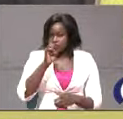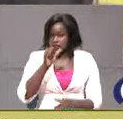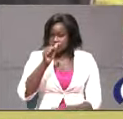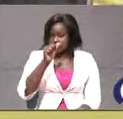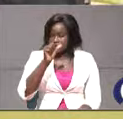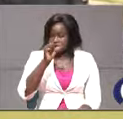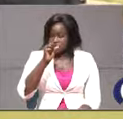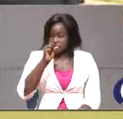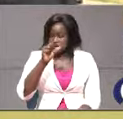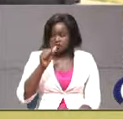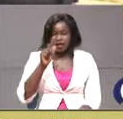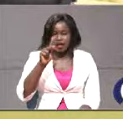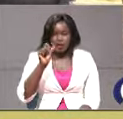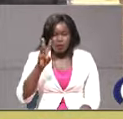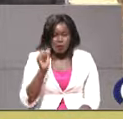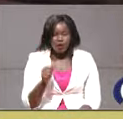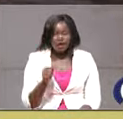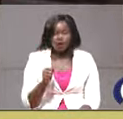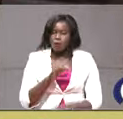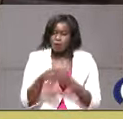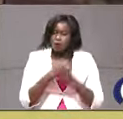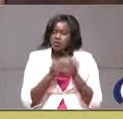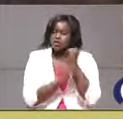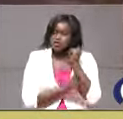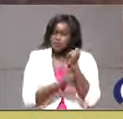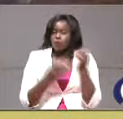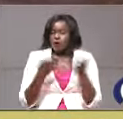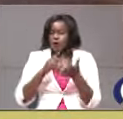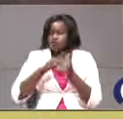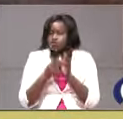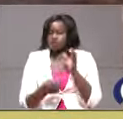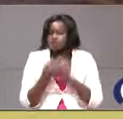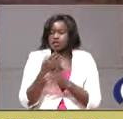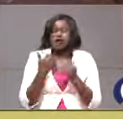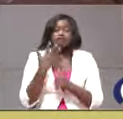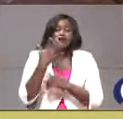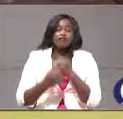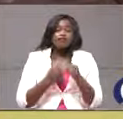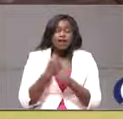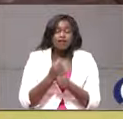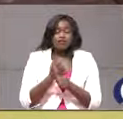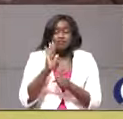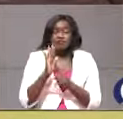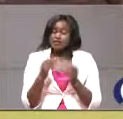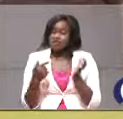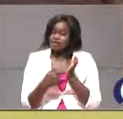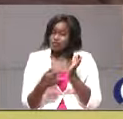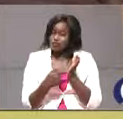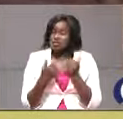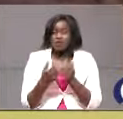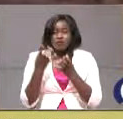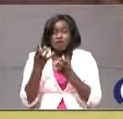districts where this project is in operation, and in the period of 5 years, farmers' pre- and post-production technologies is